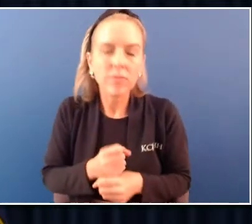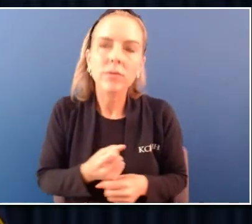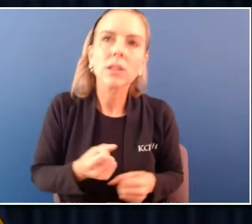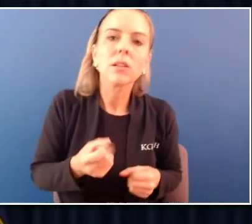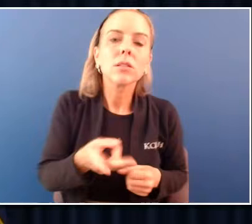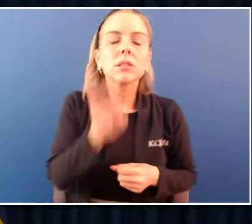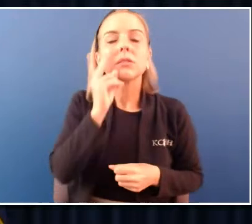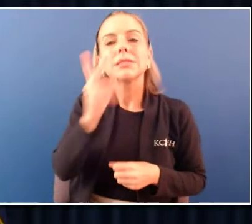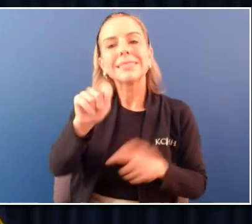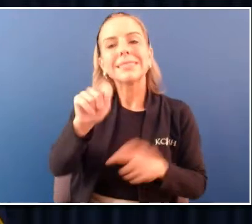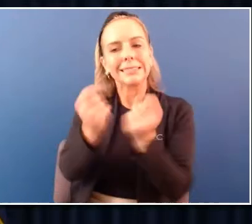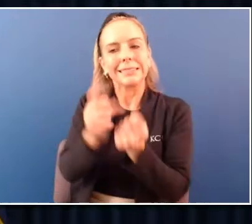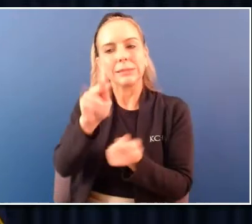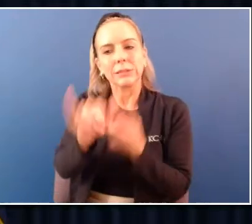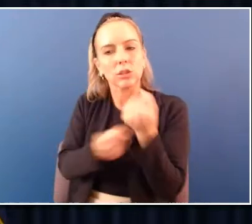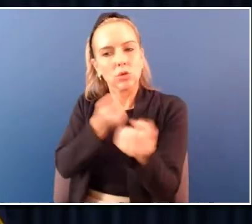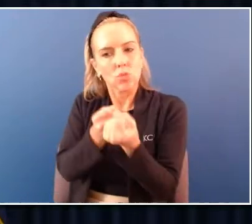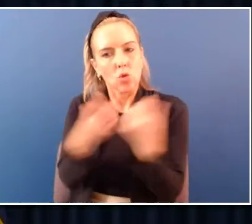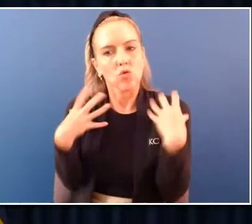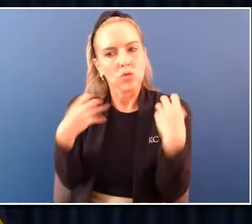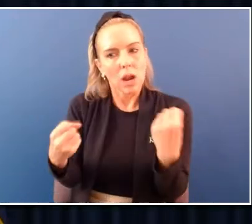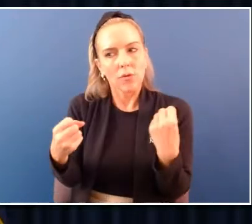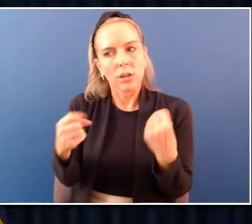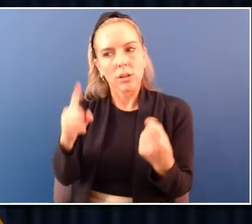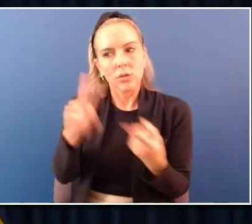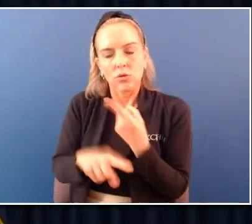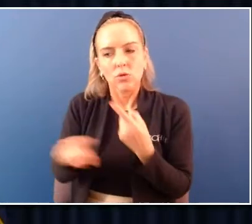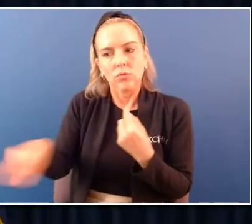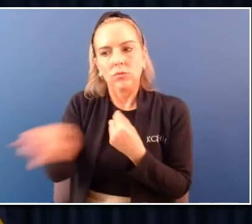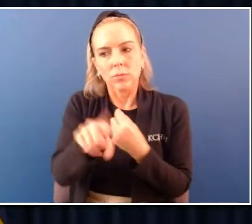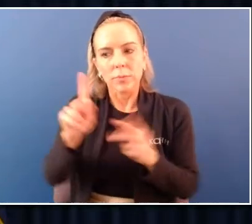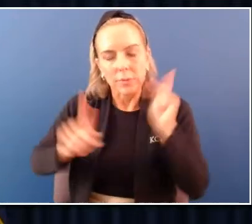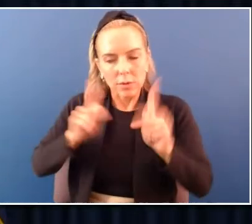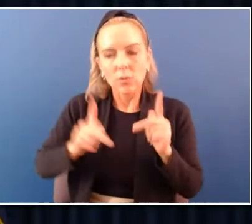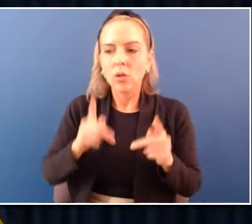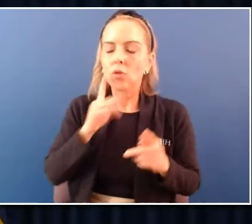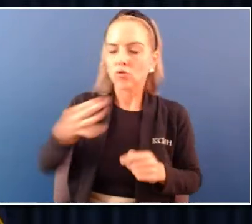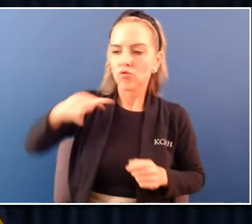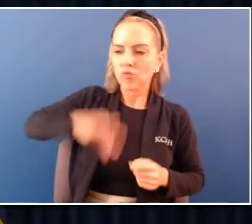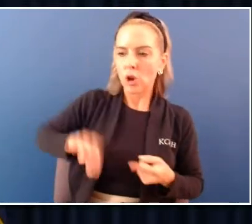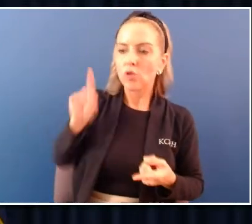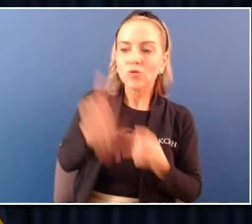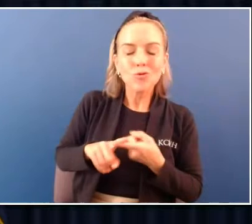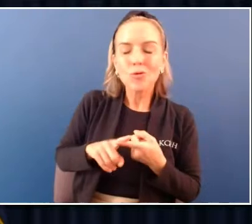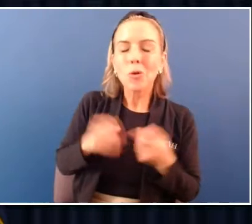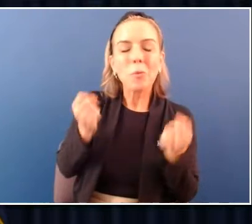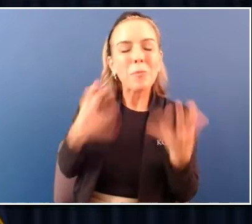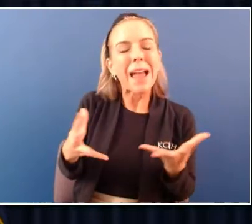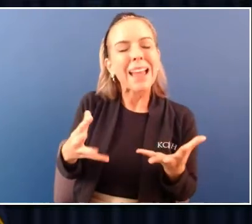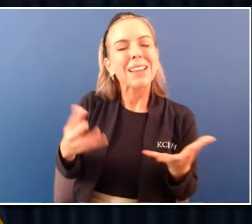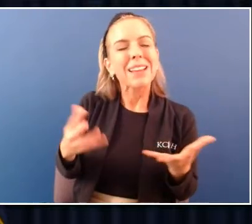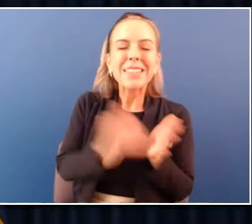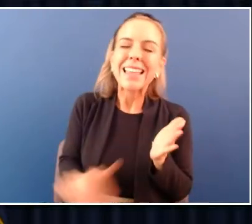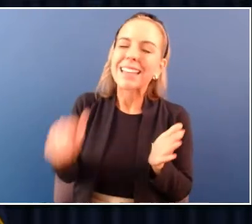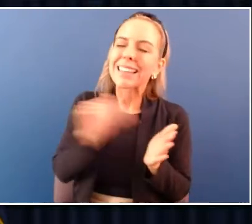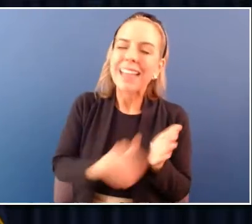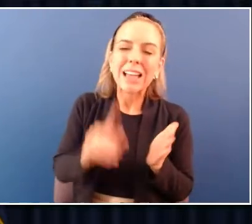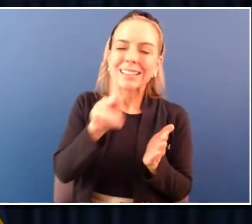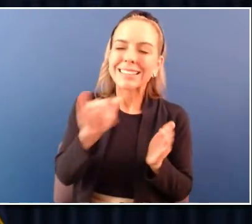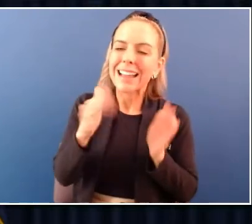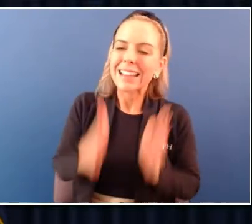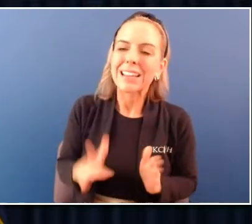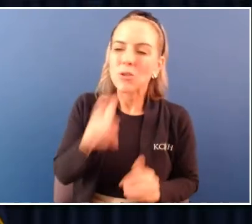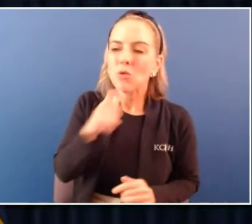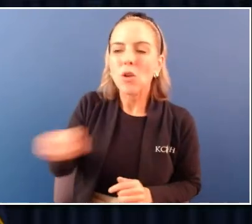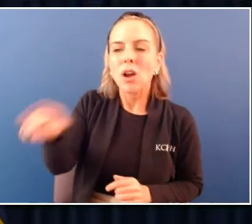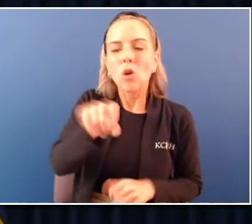Kentucky are supporting recovery, and it's paying off. And the credit to this goes to the thousands upon thousands of Kentuckians working in